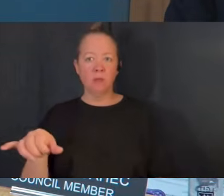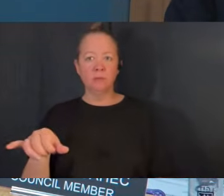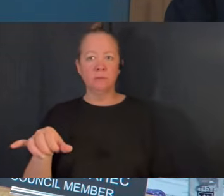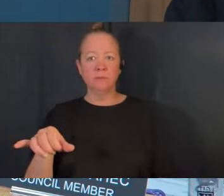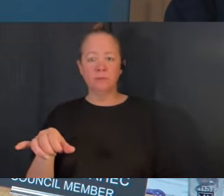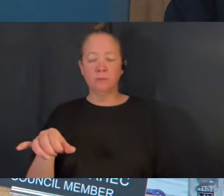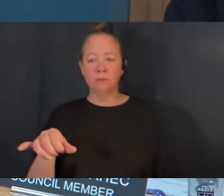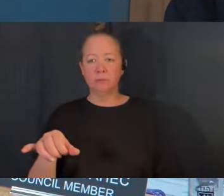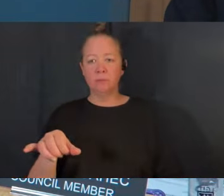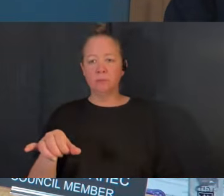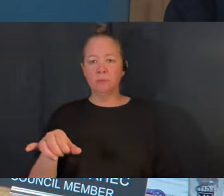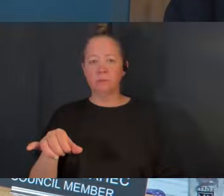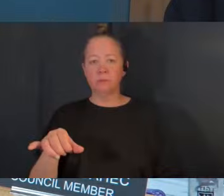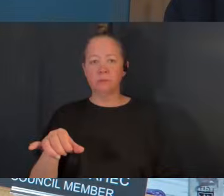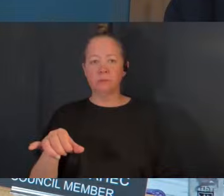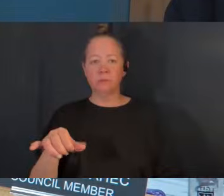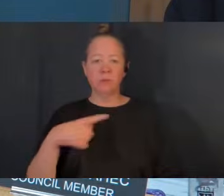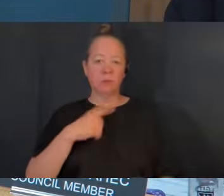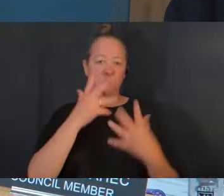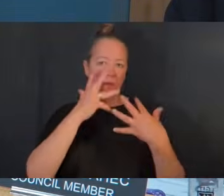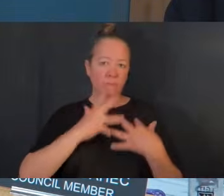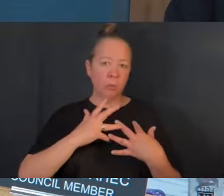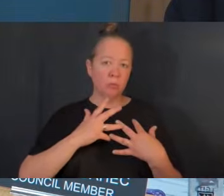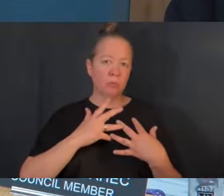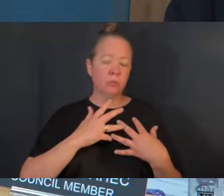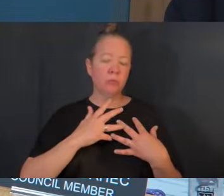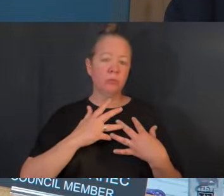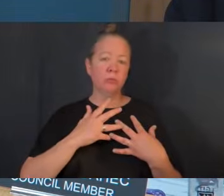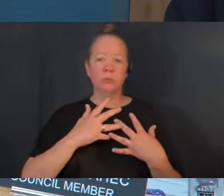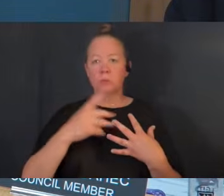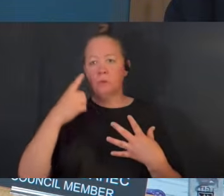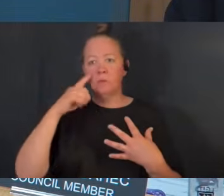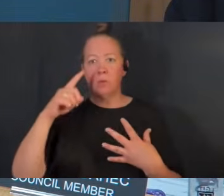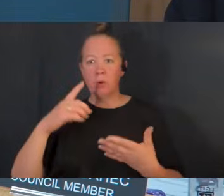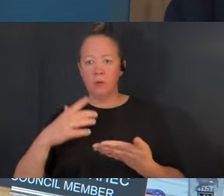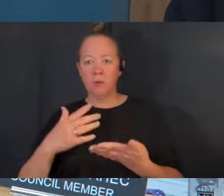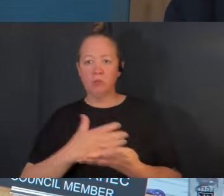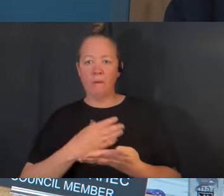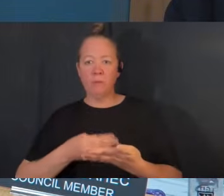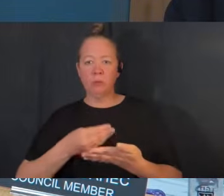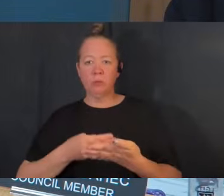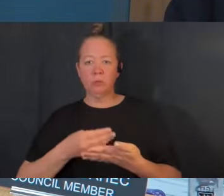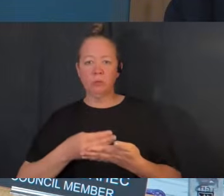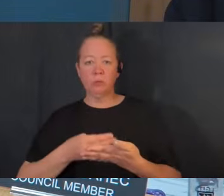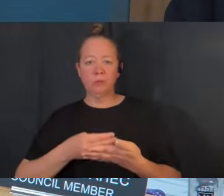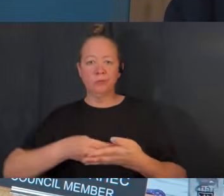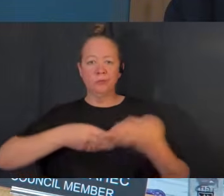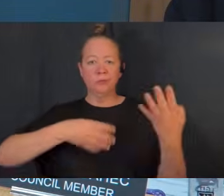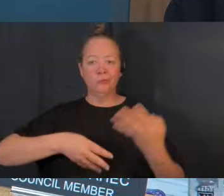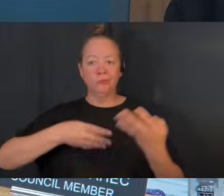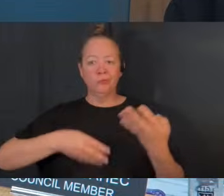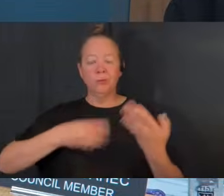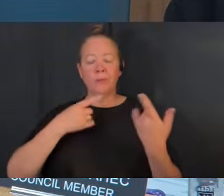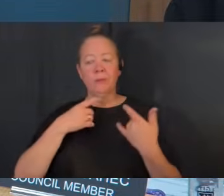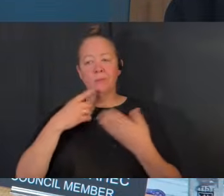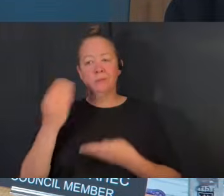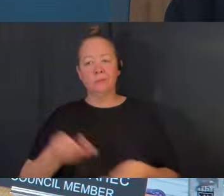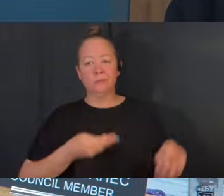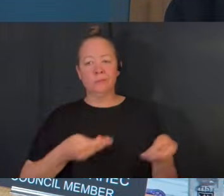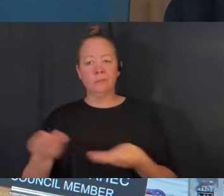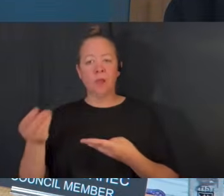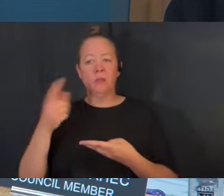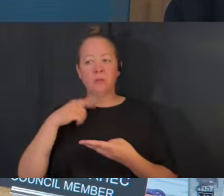while it is unfortunate for the revenue stream, that's just a reality. And so the real question